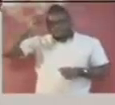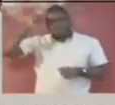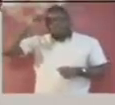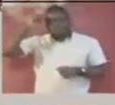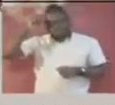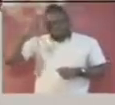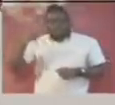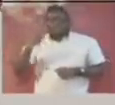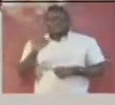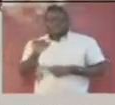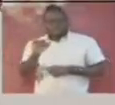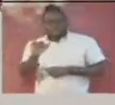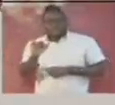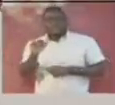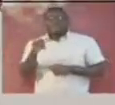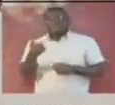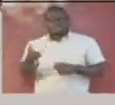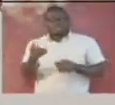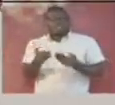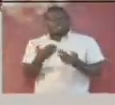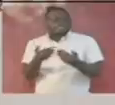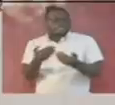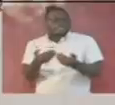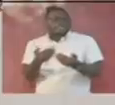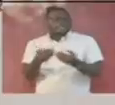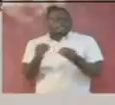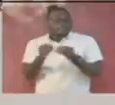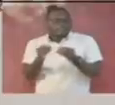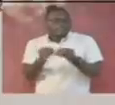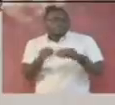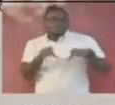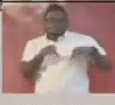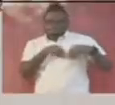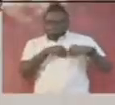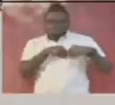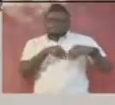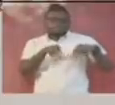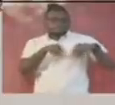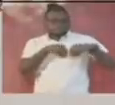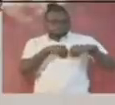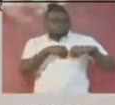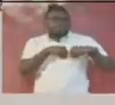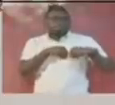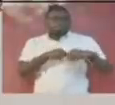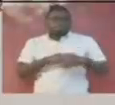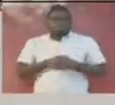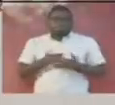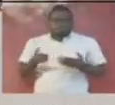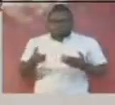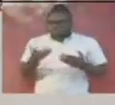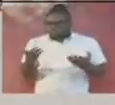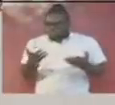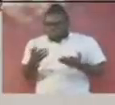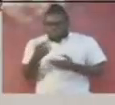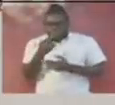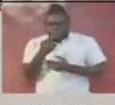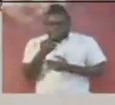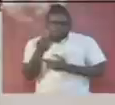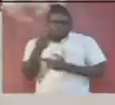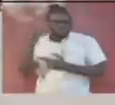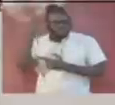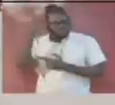What advice can I give to the parents? This actually is the same thing we've been saying over and over.